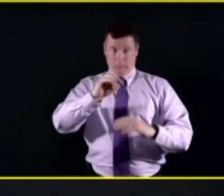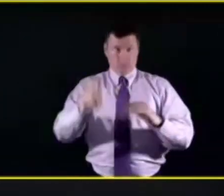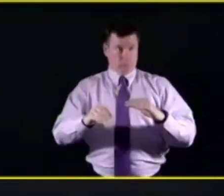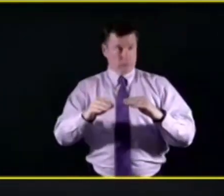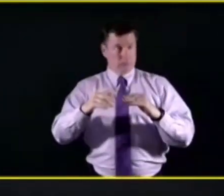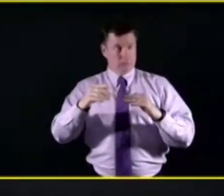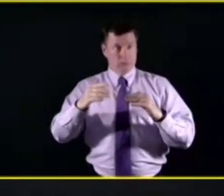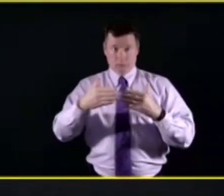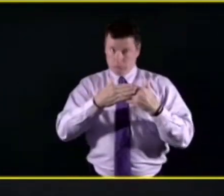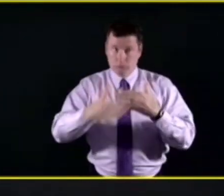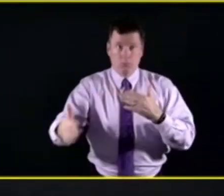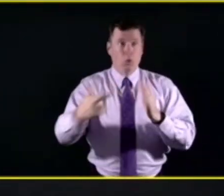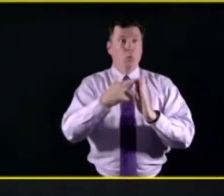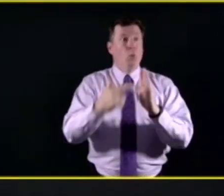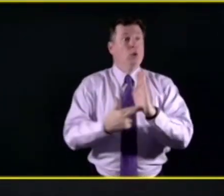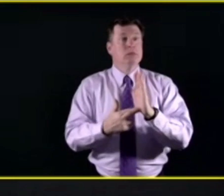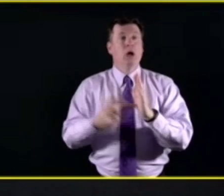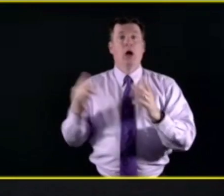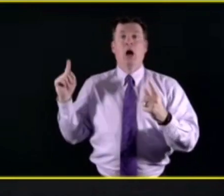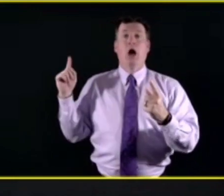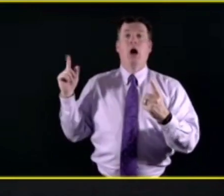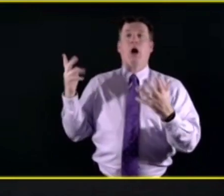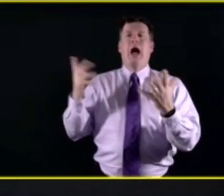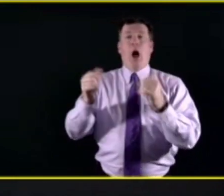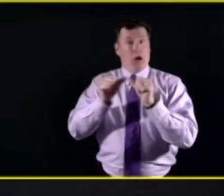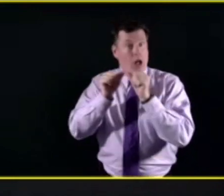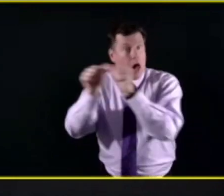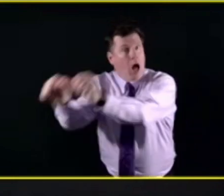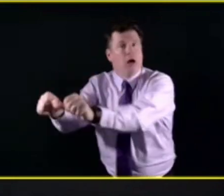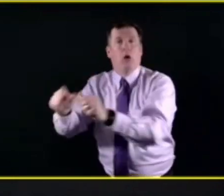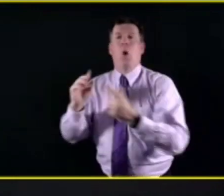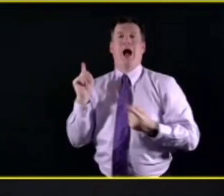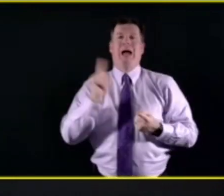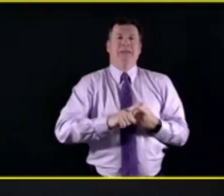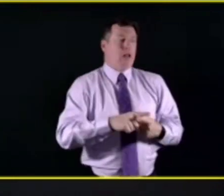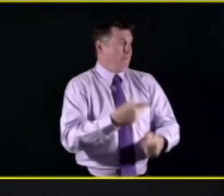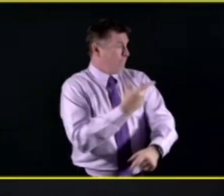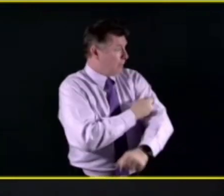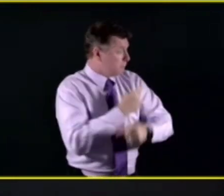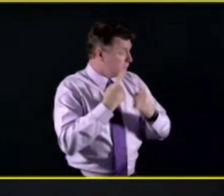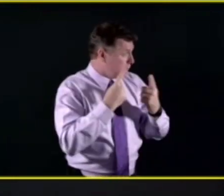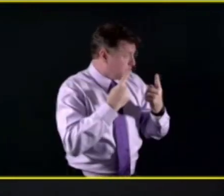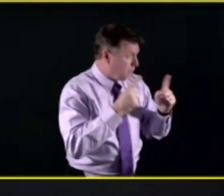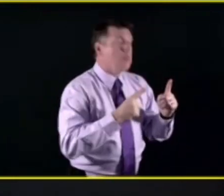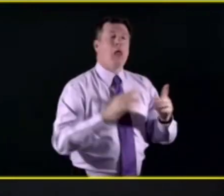vaccine maintain herd immunity, do we revert to the old